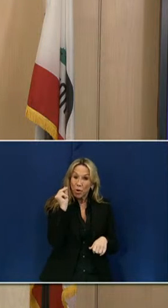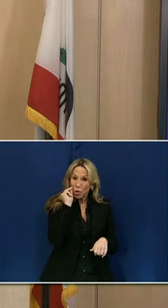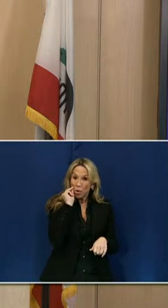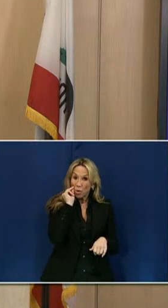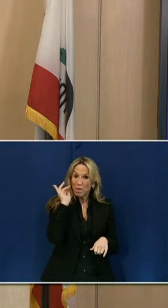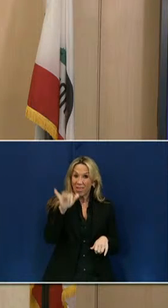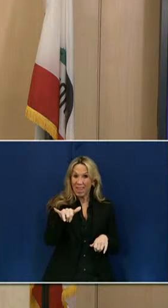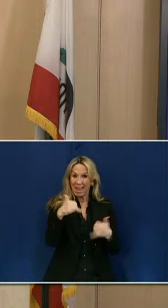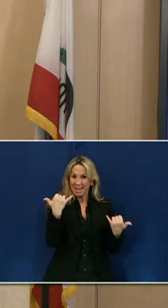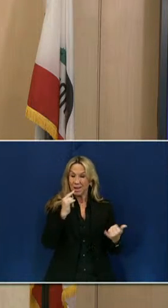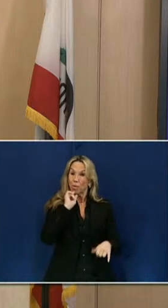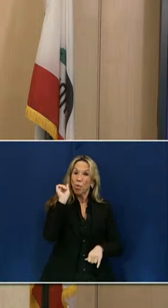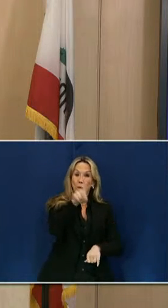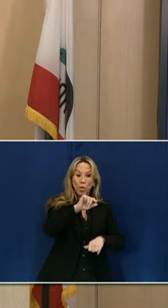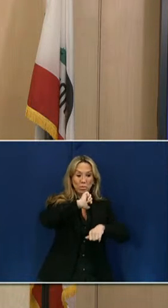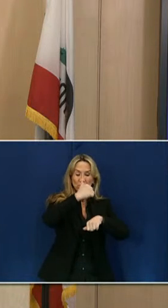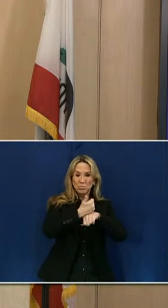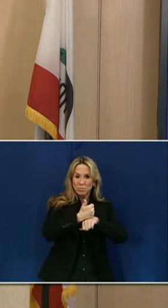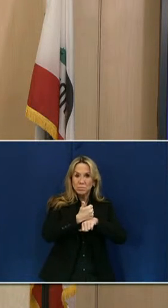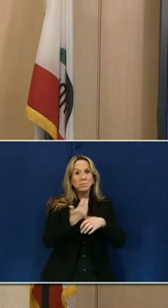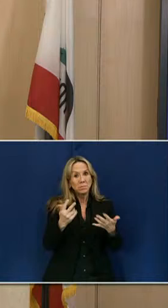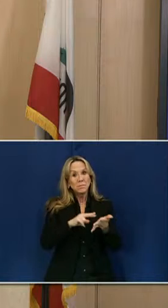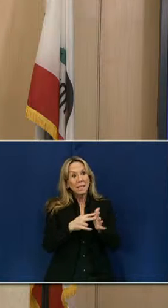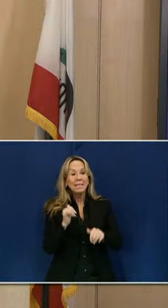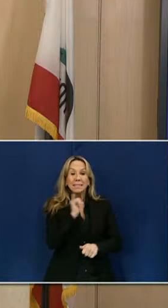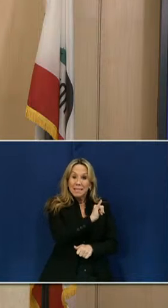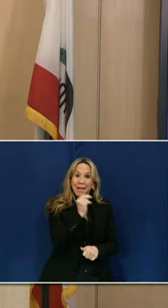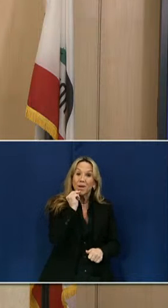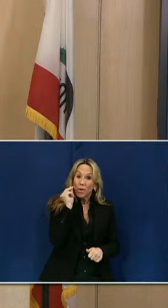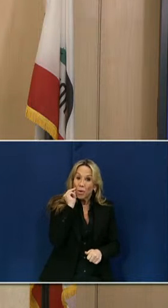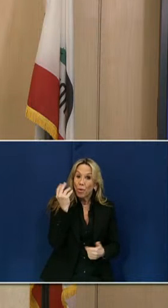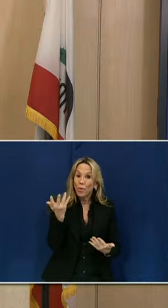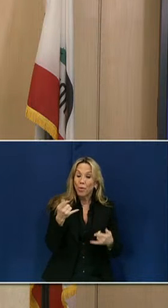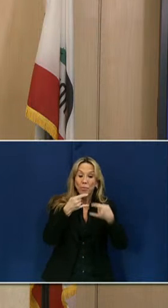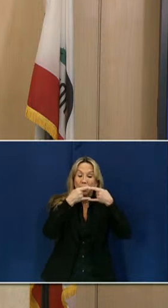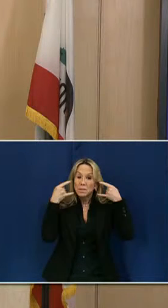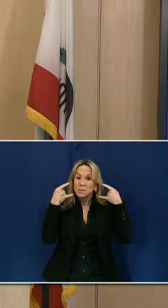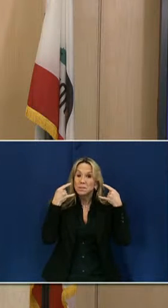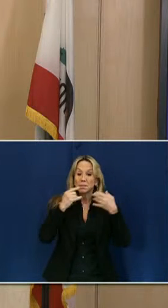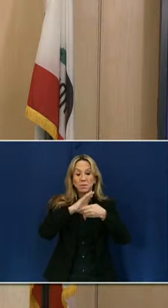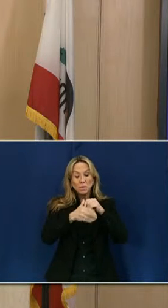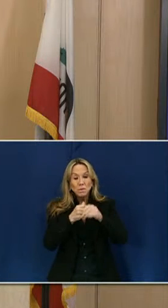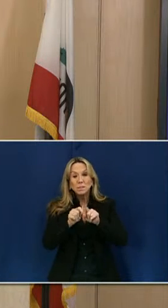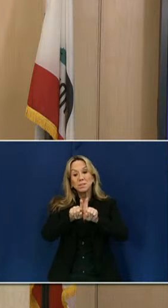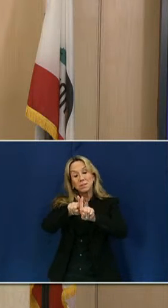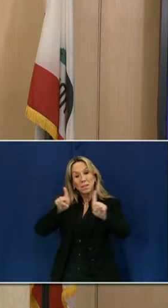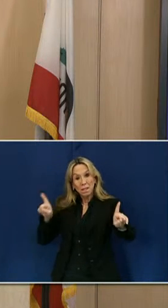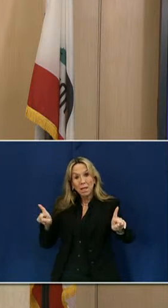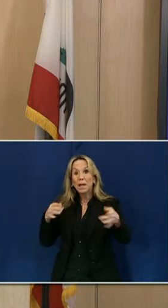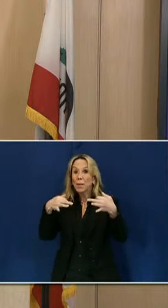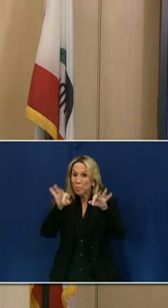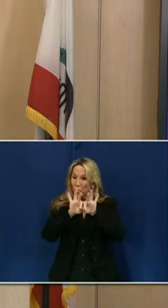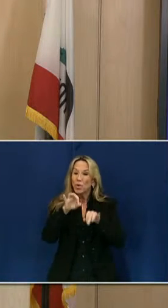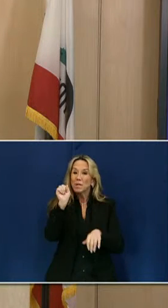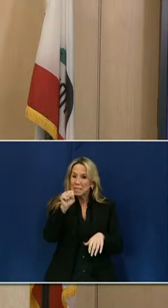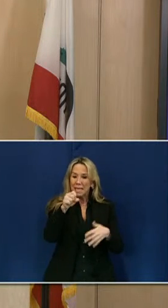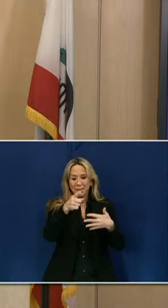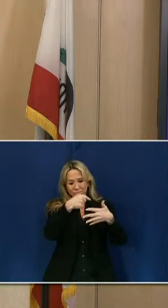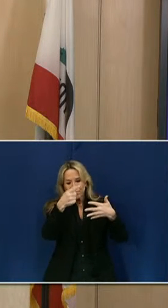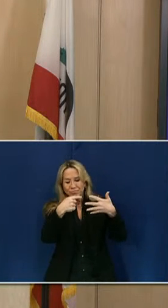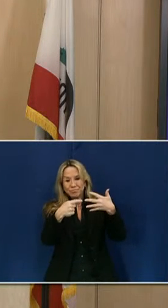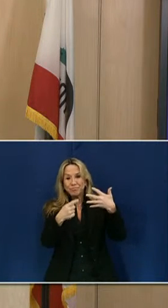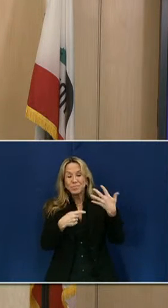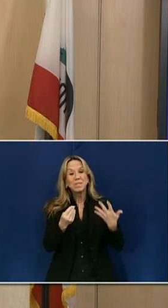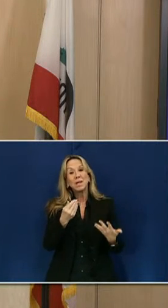home. Wearing the face covering, physically distanced, washing your hands, those are all important. We've talked a lot